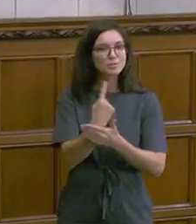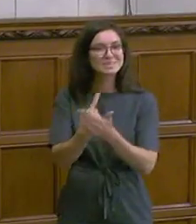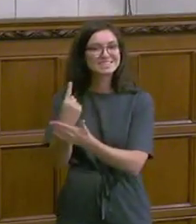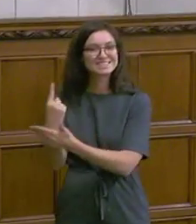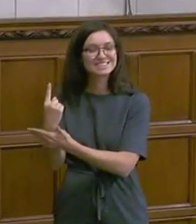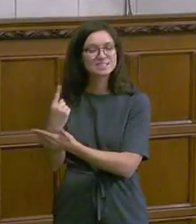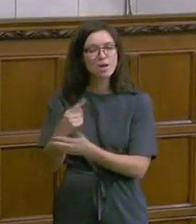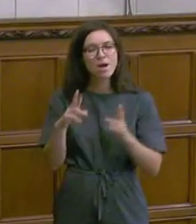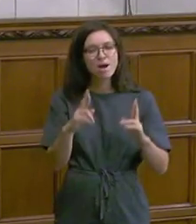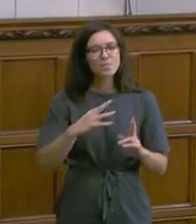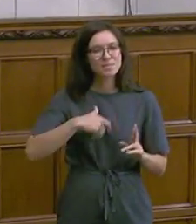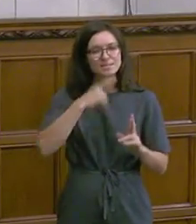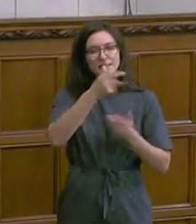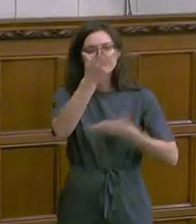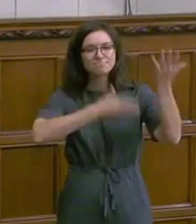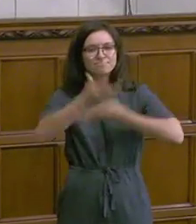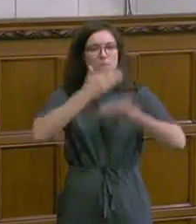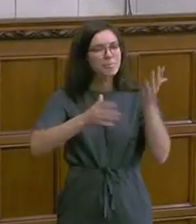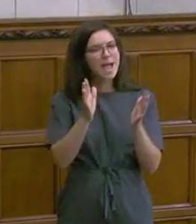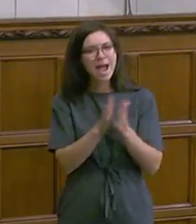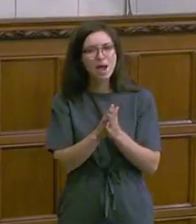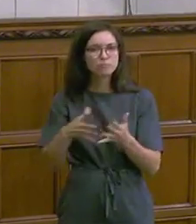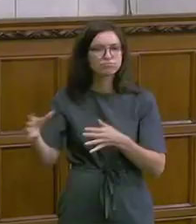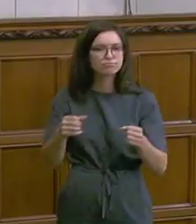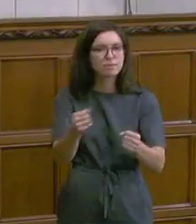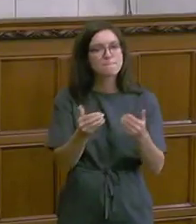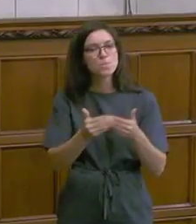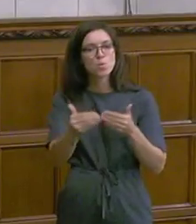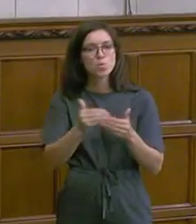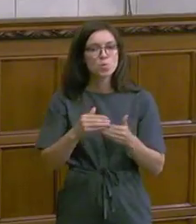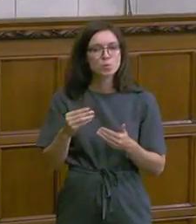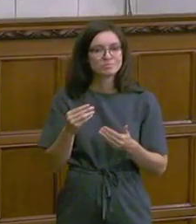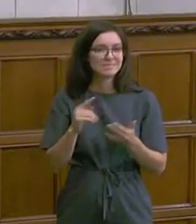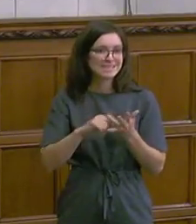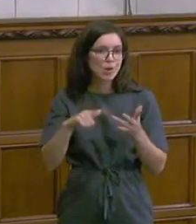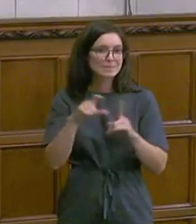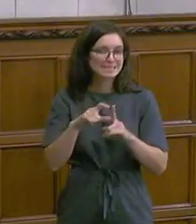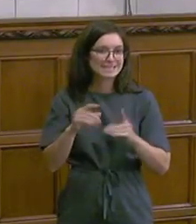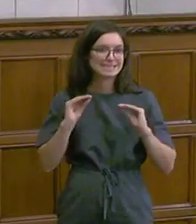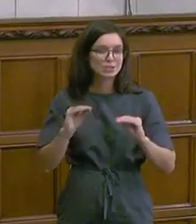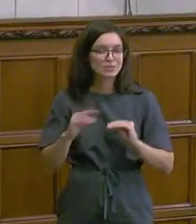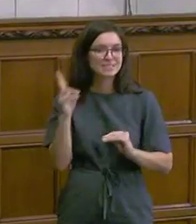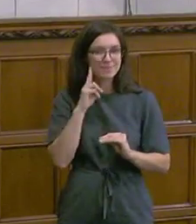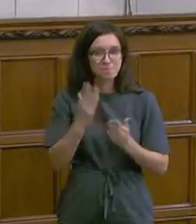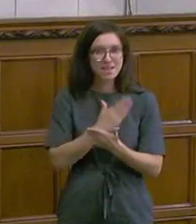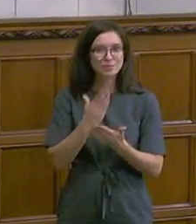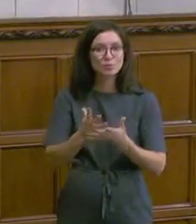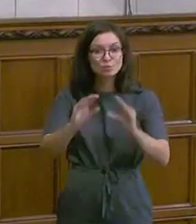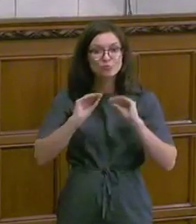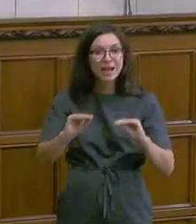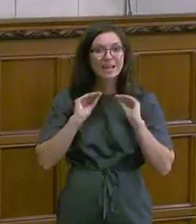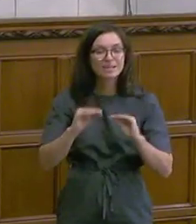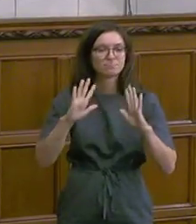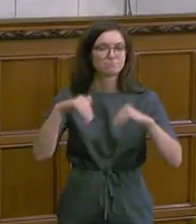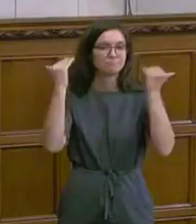his response what's being done to recruit more teachers of the deaf to ensure the quality of their training. And what can he assure